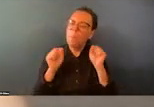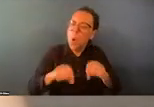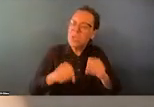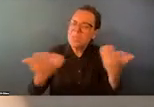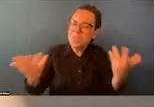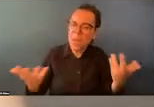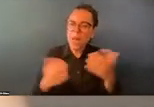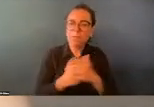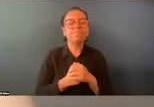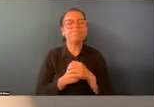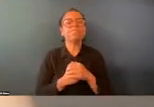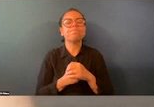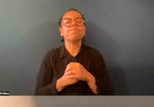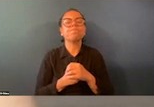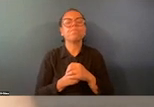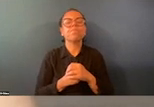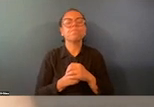it's really difficult to